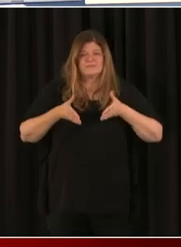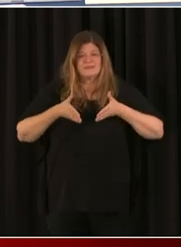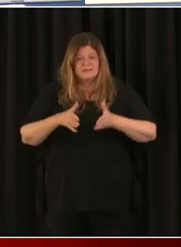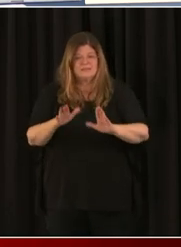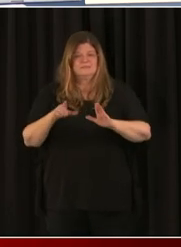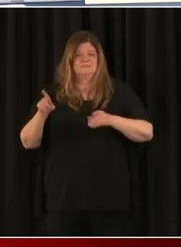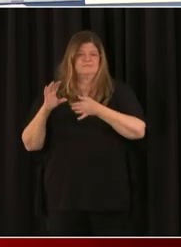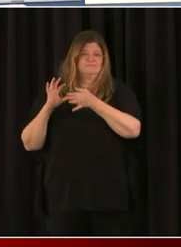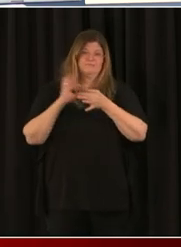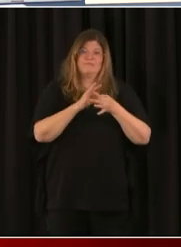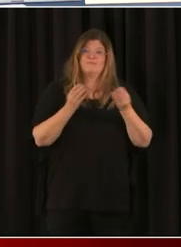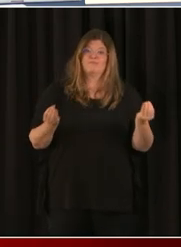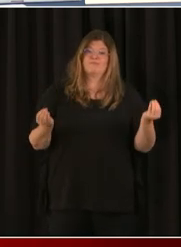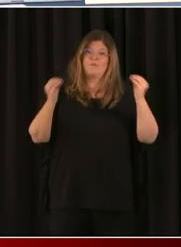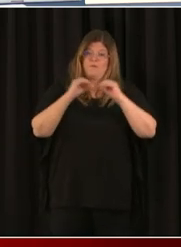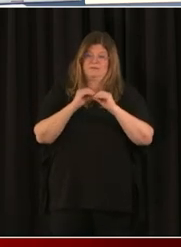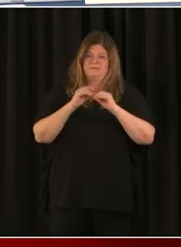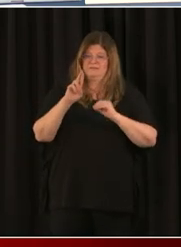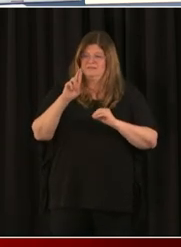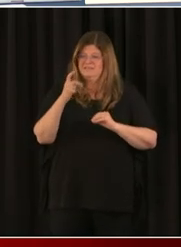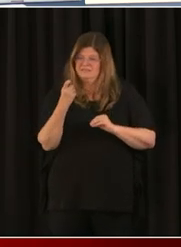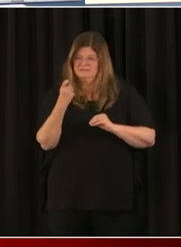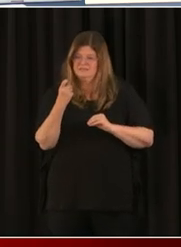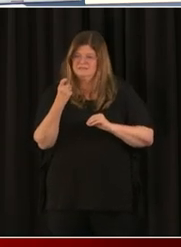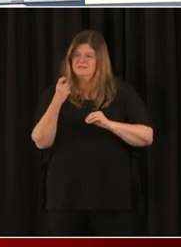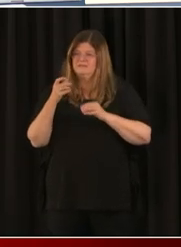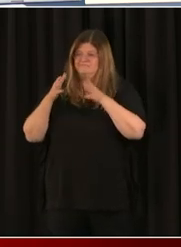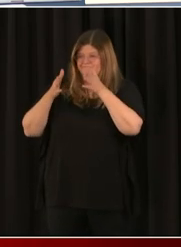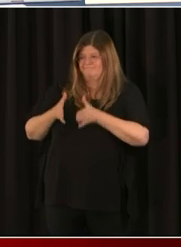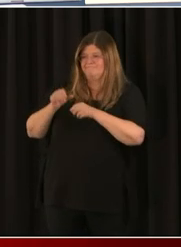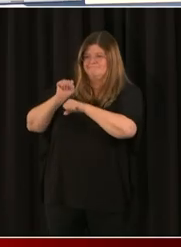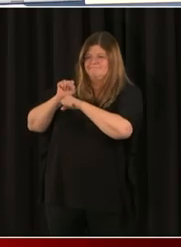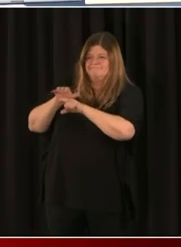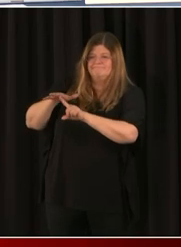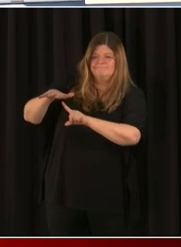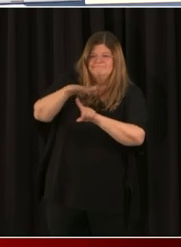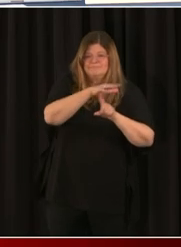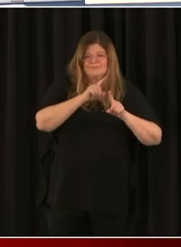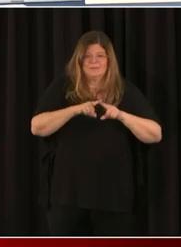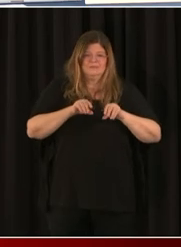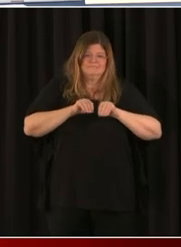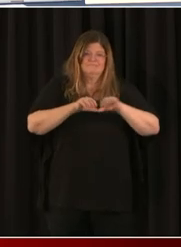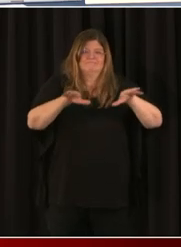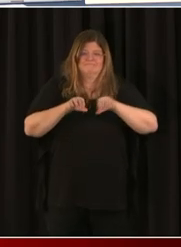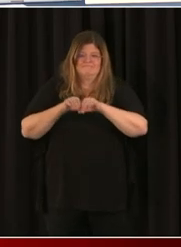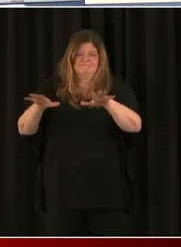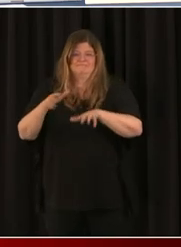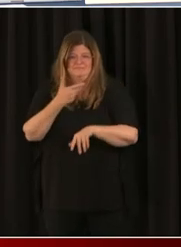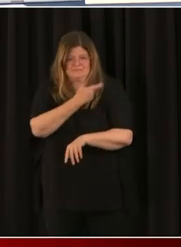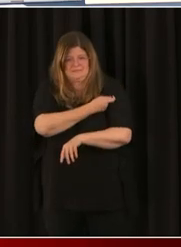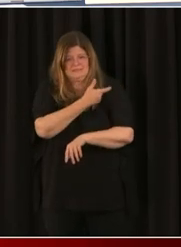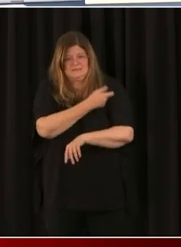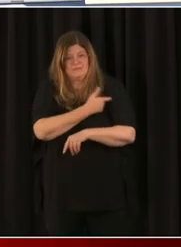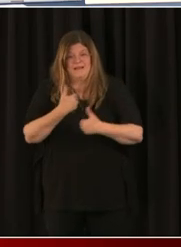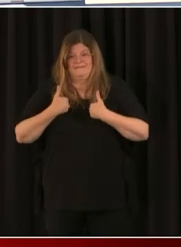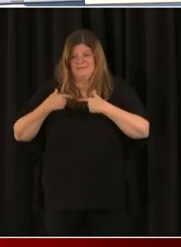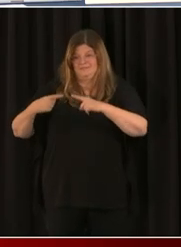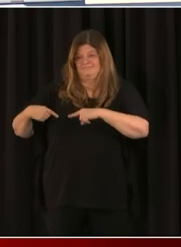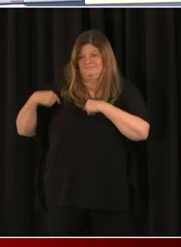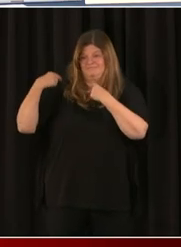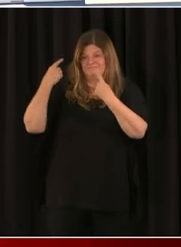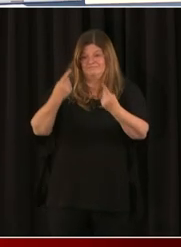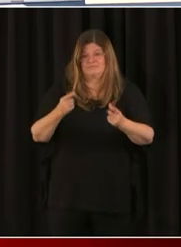to connect more pharmacies to our network. Now, pharmacies in the District of Columbia have historically